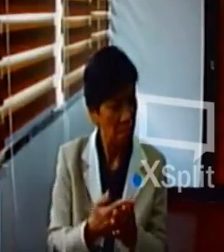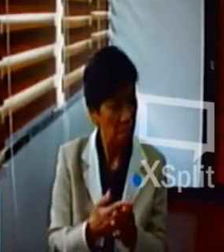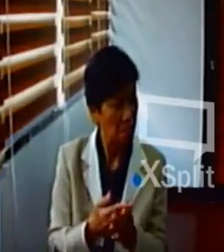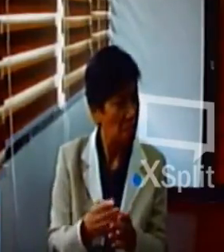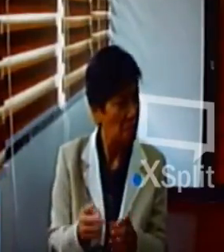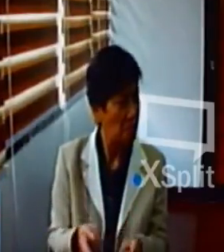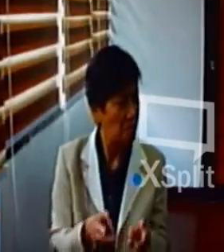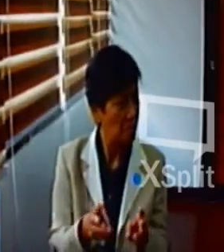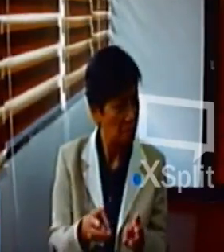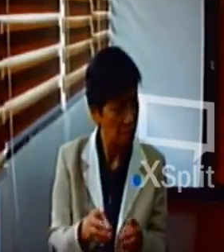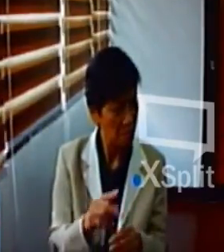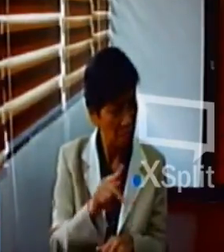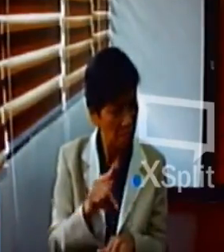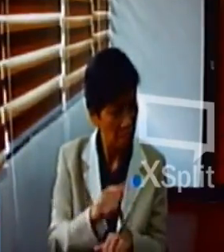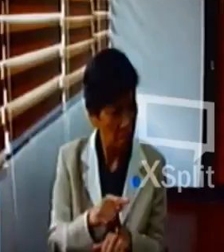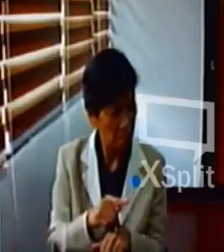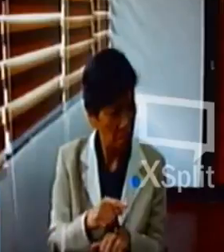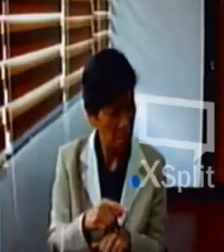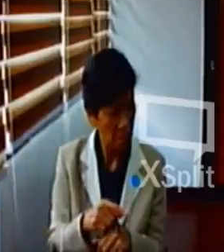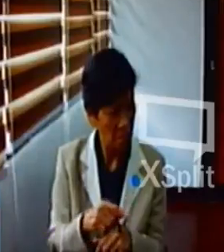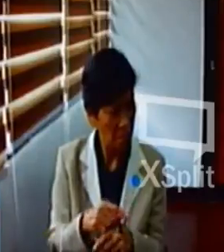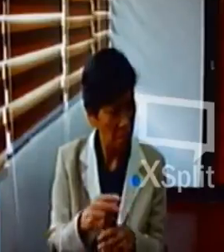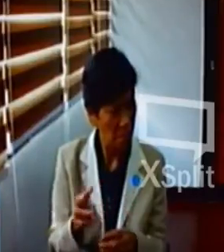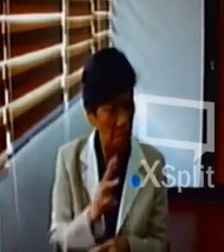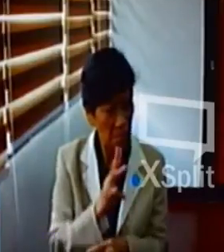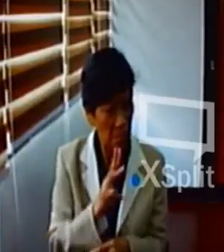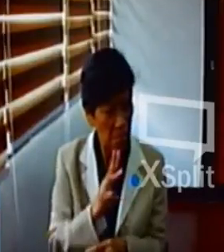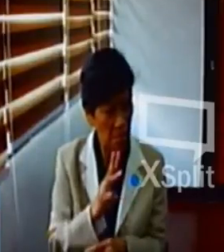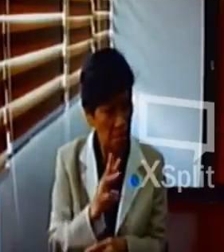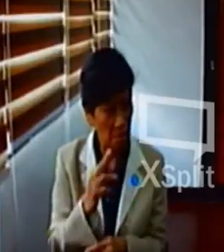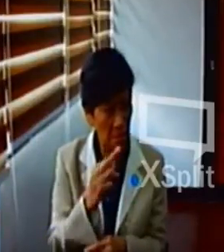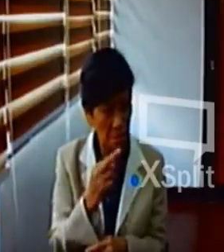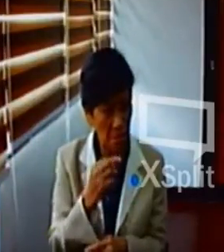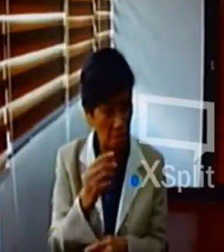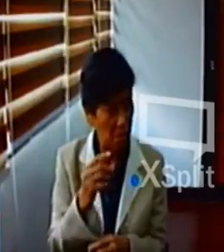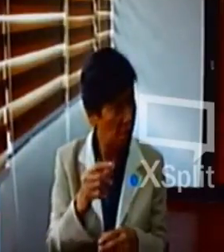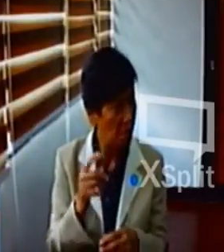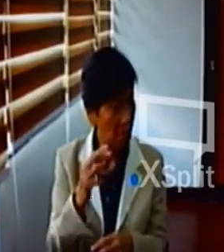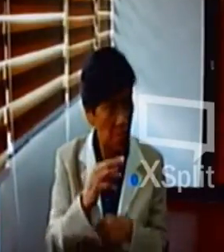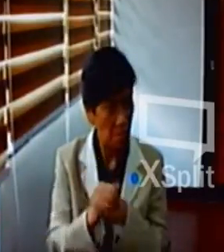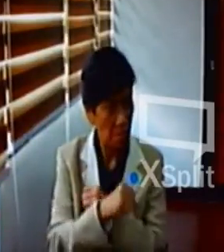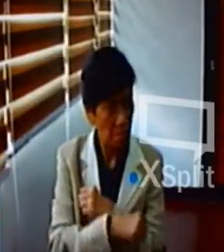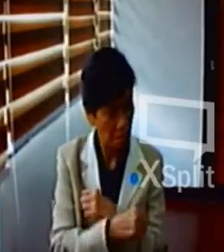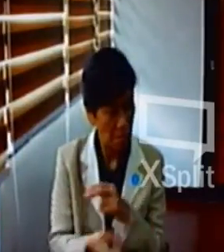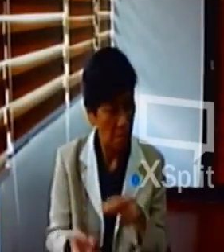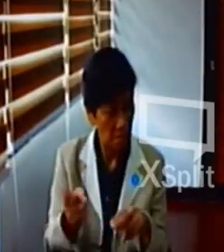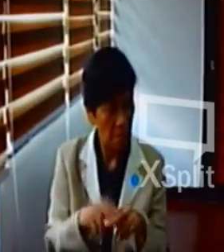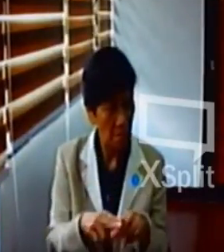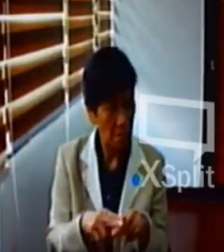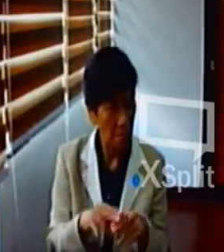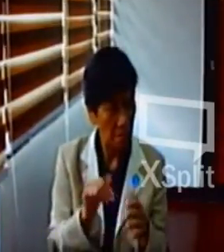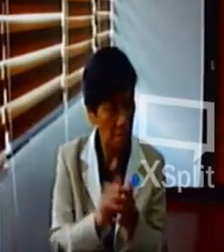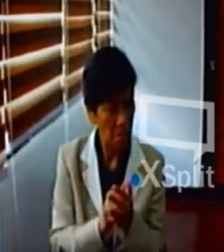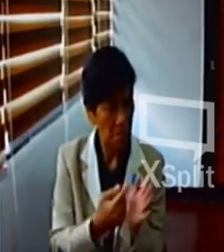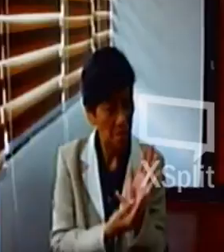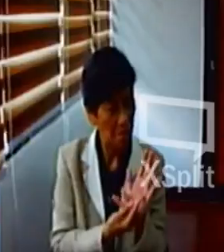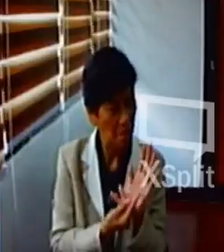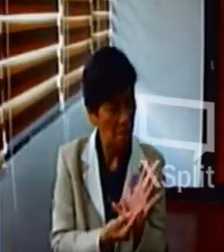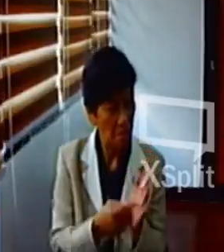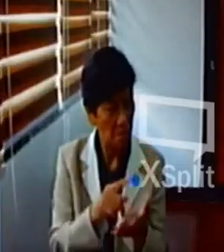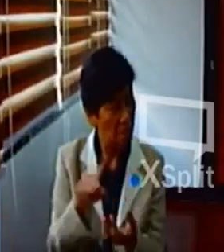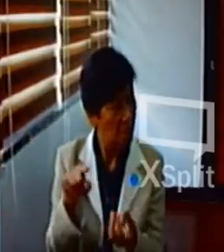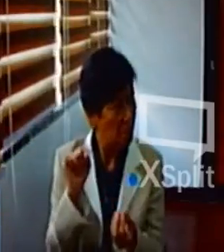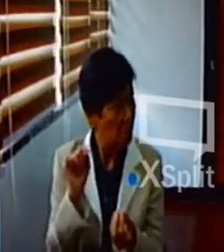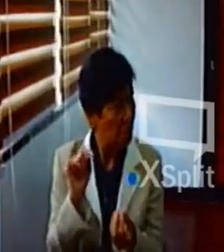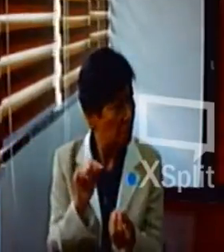Philippine waters, red tide has been on the increase, and that's shown and proven in terms of its